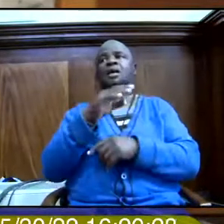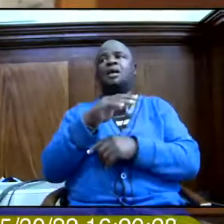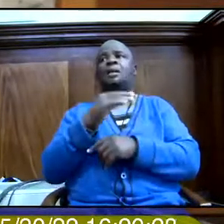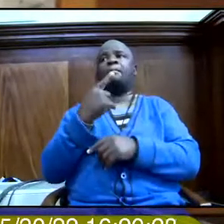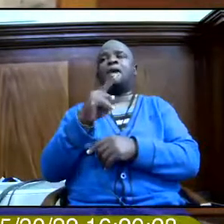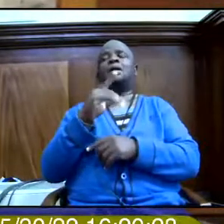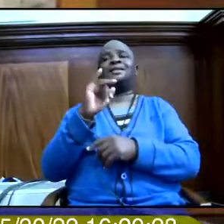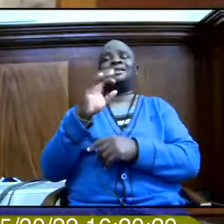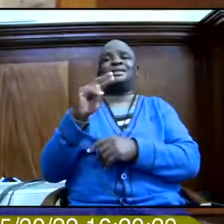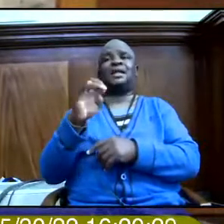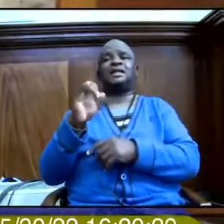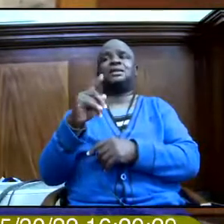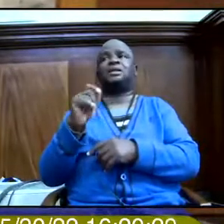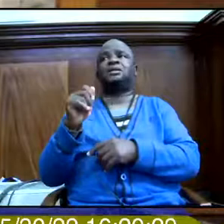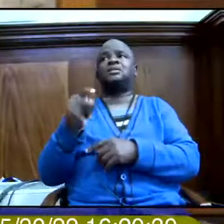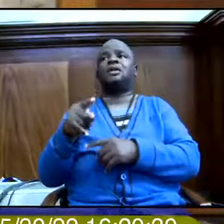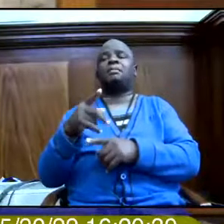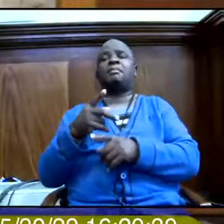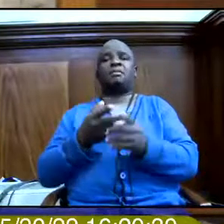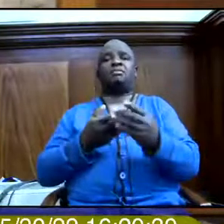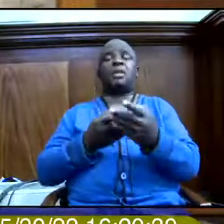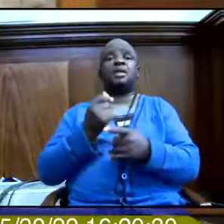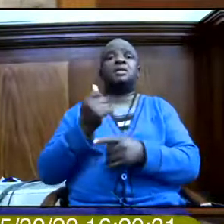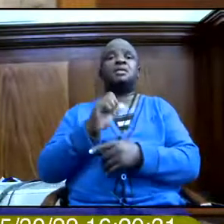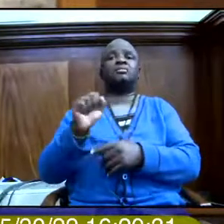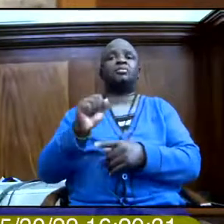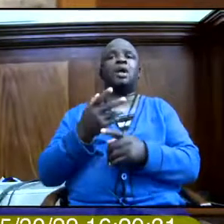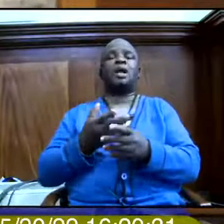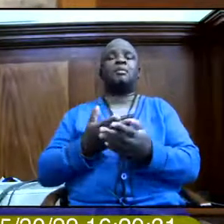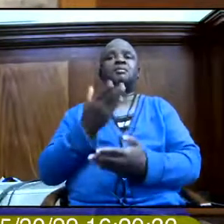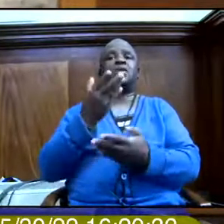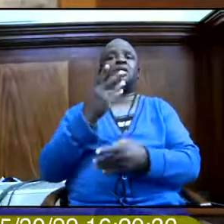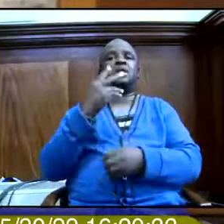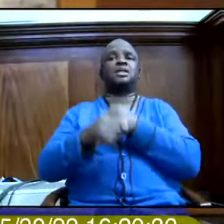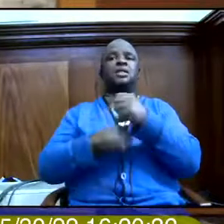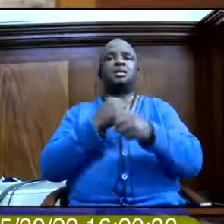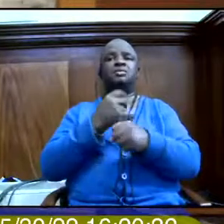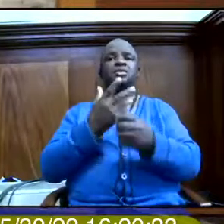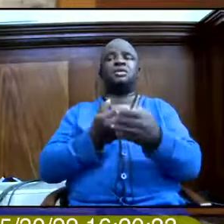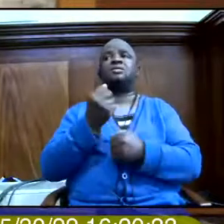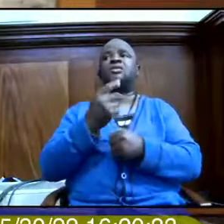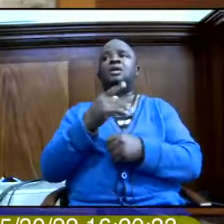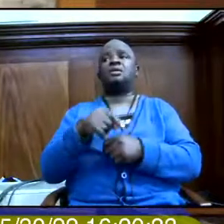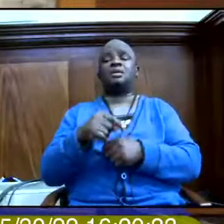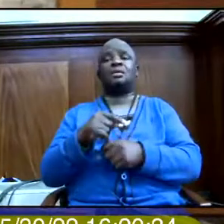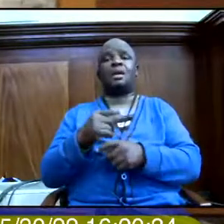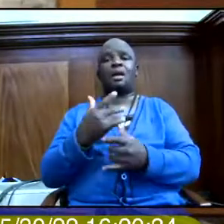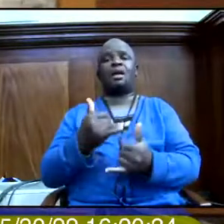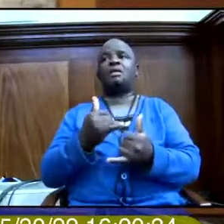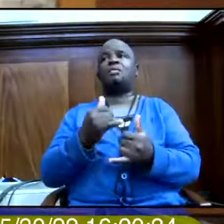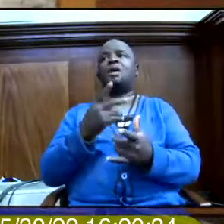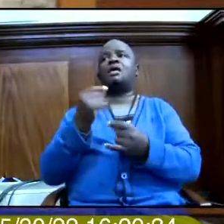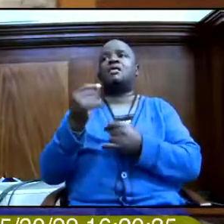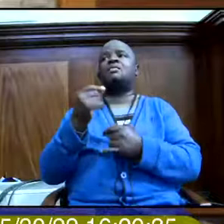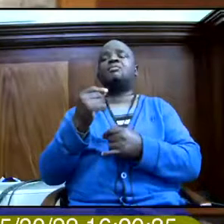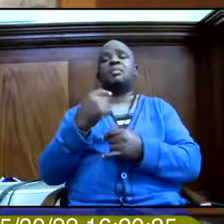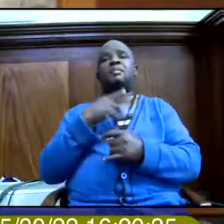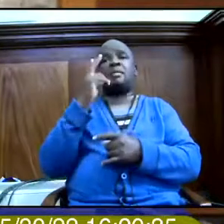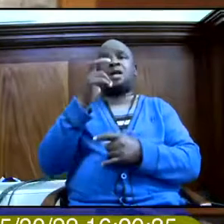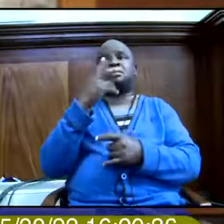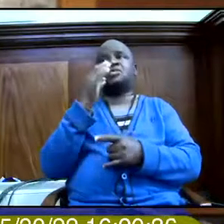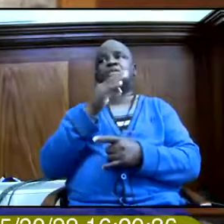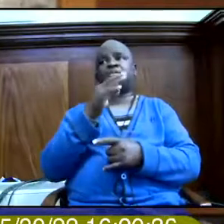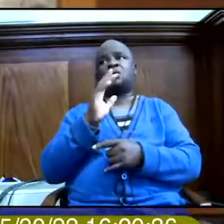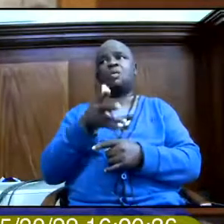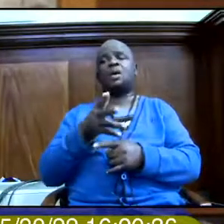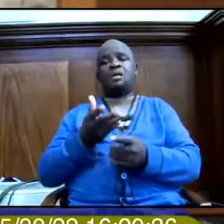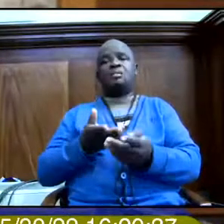interstate is increasing its tariffs every year even now there's a notice from interstate that they are going